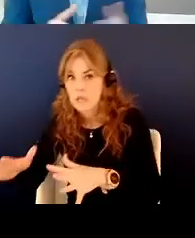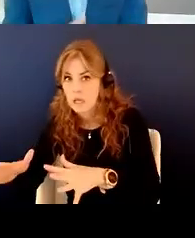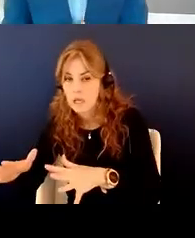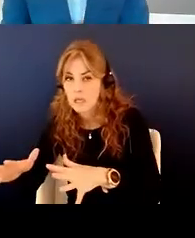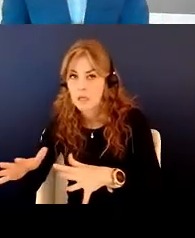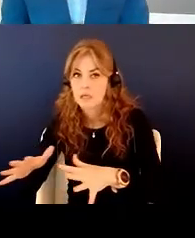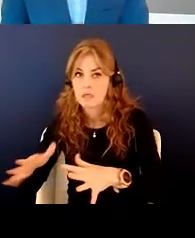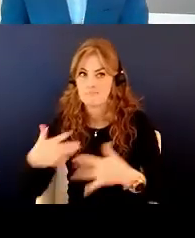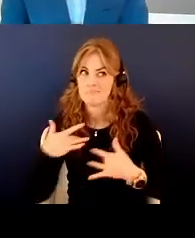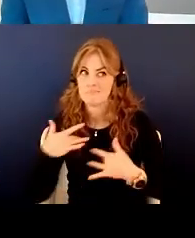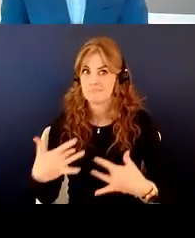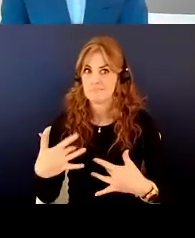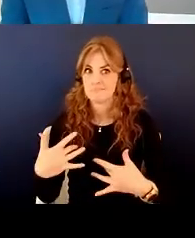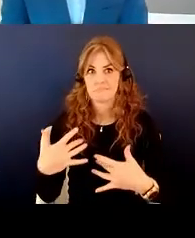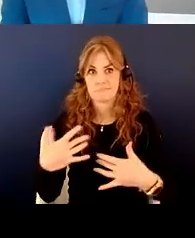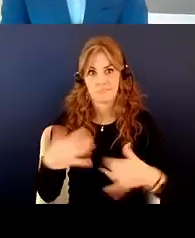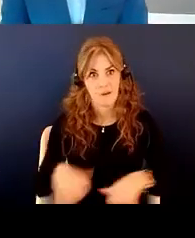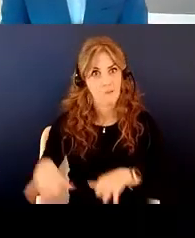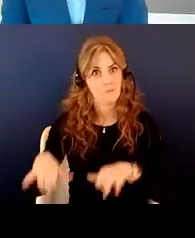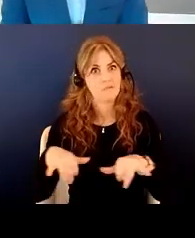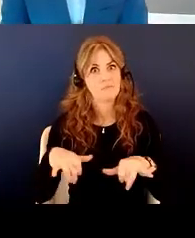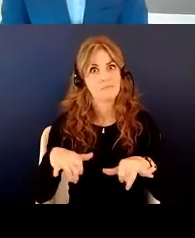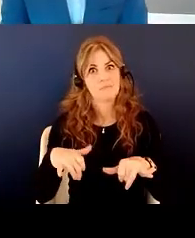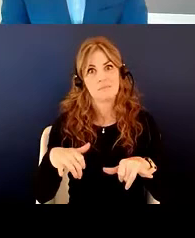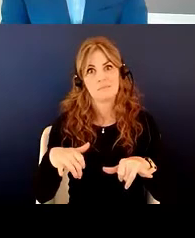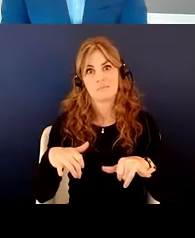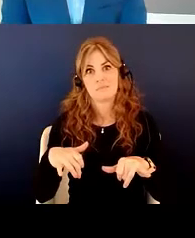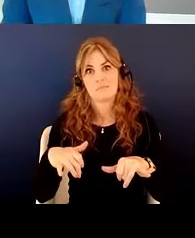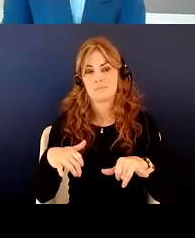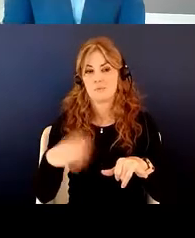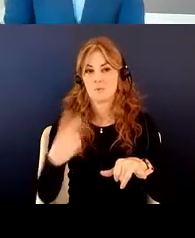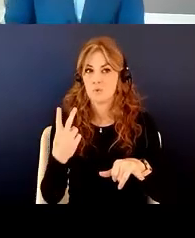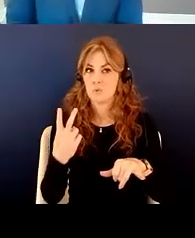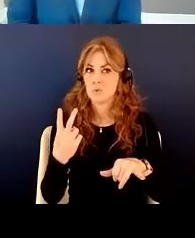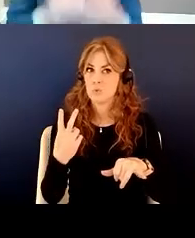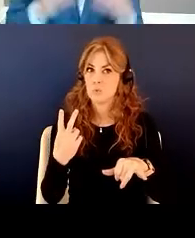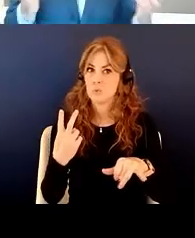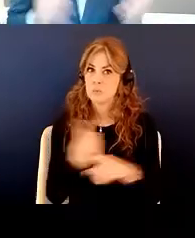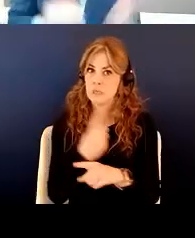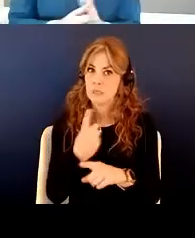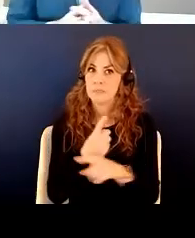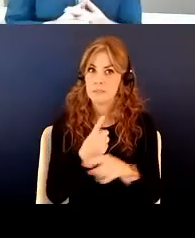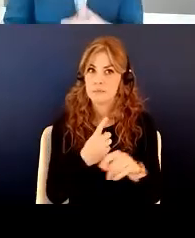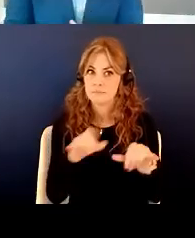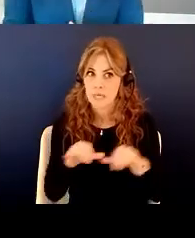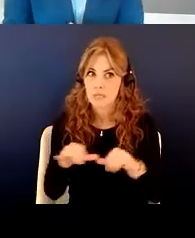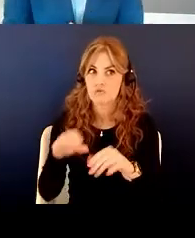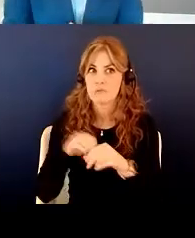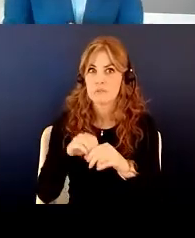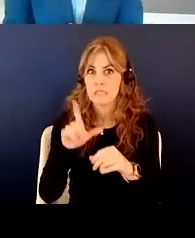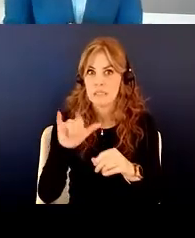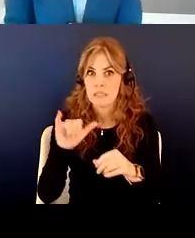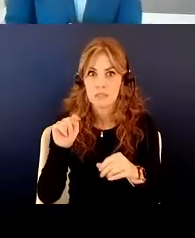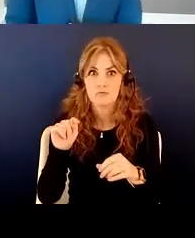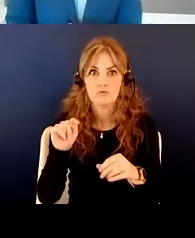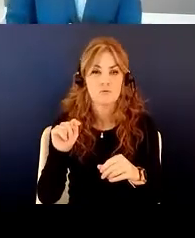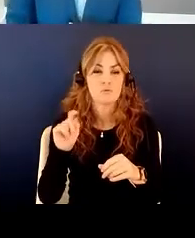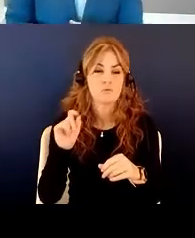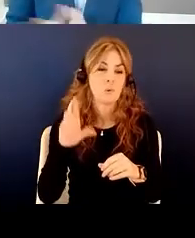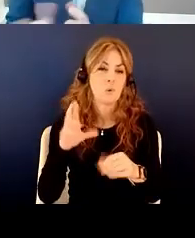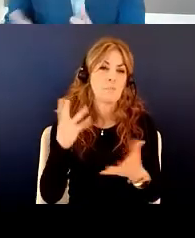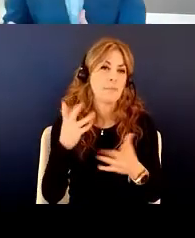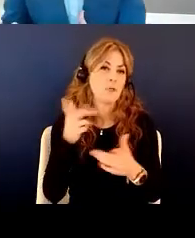pretty common, two pretty common measures in the literature. Or maybe you're interested in looking at the relationship